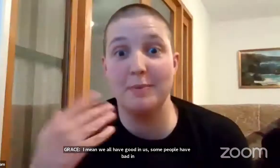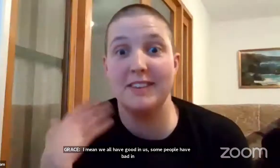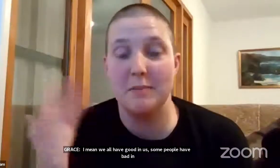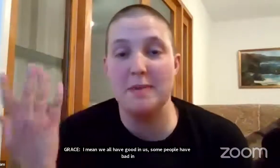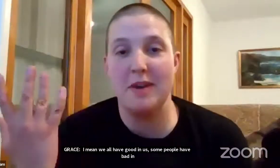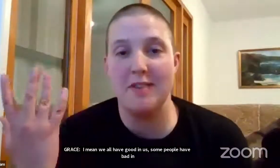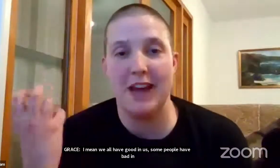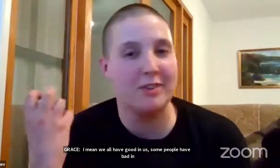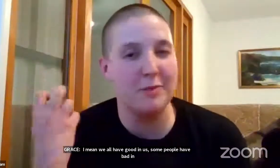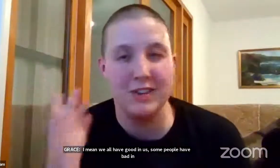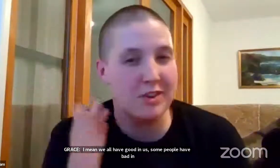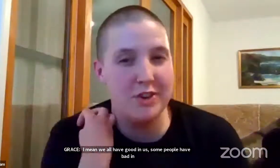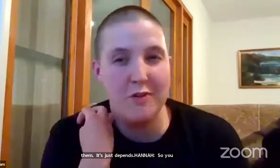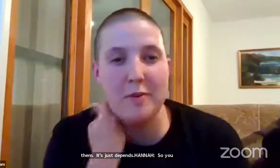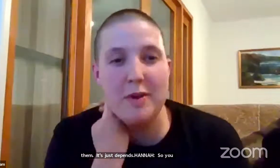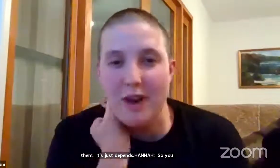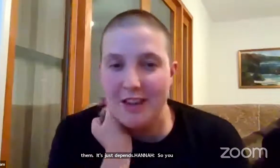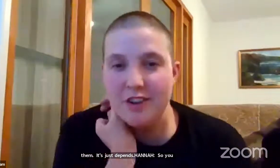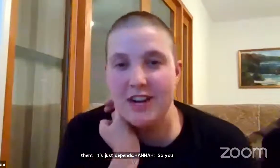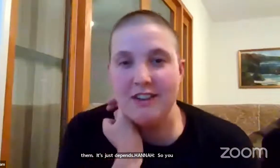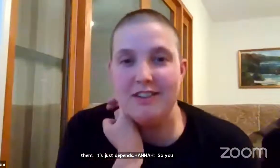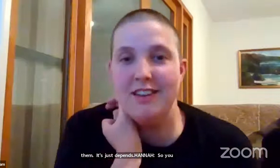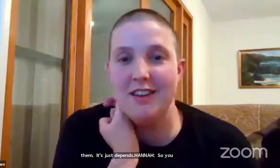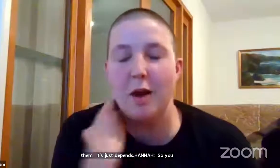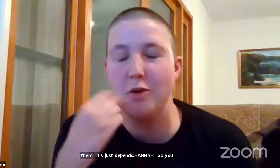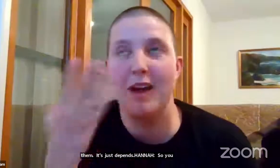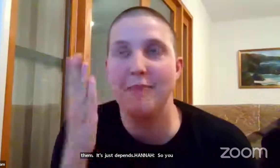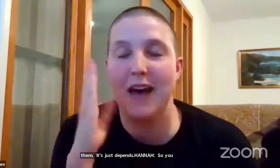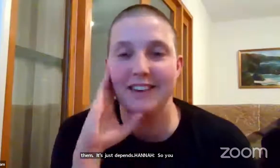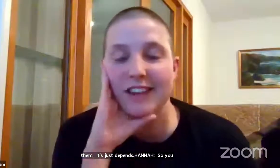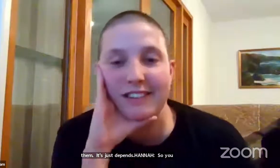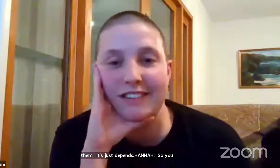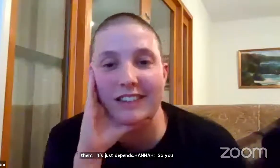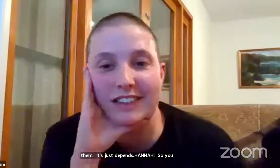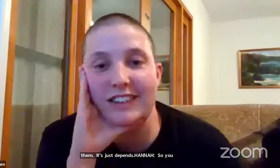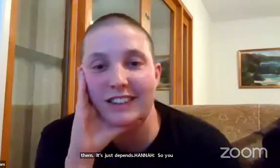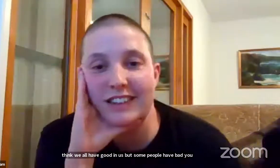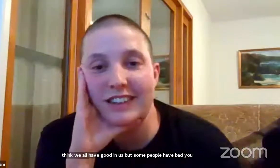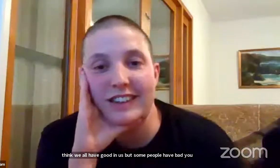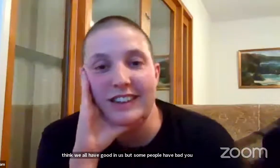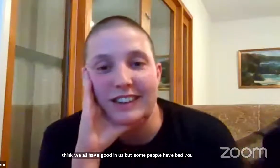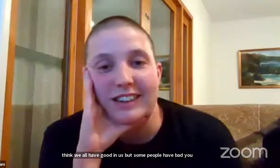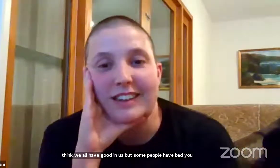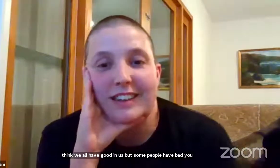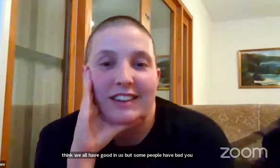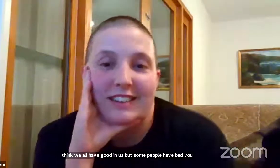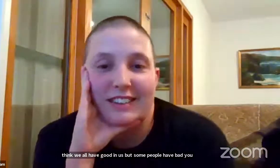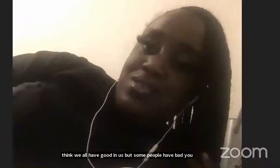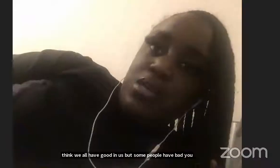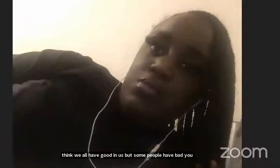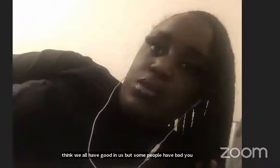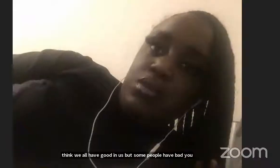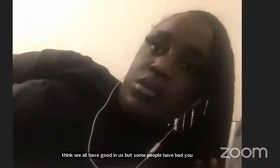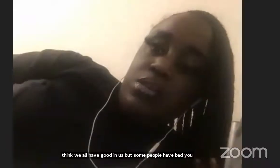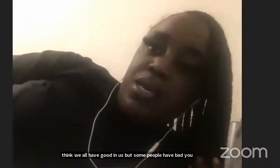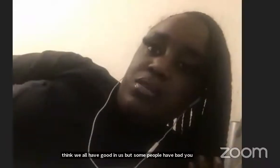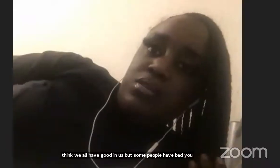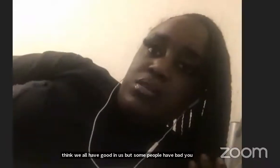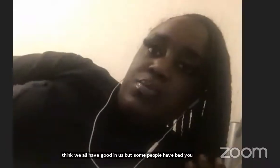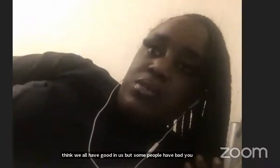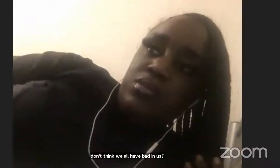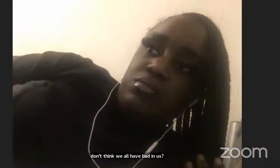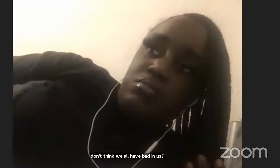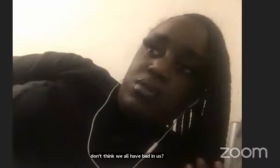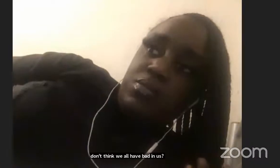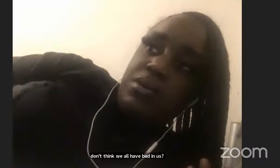good in us, but some people have bad. You don't think we all have good in us, and all have bad in us? We do. It depends.